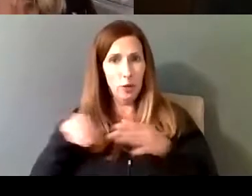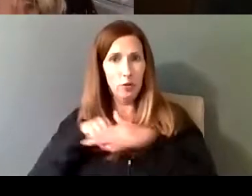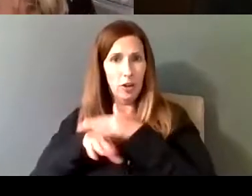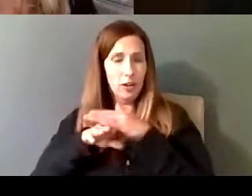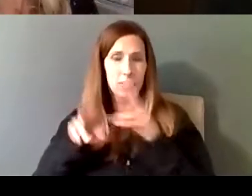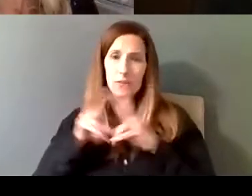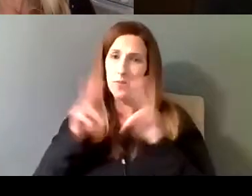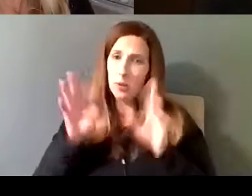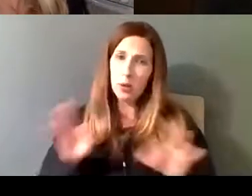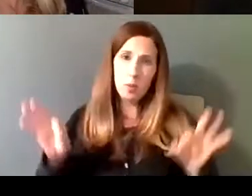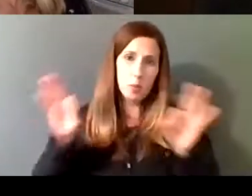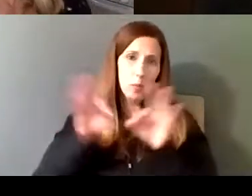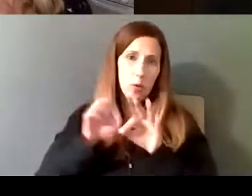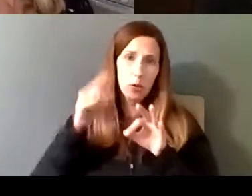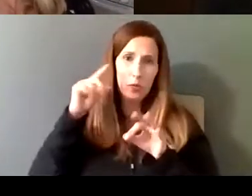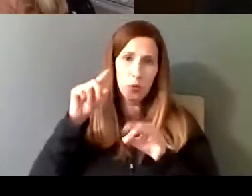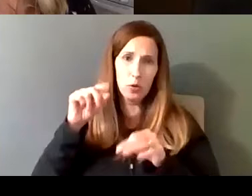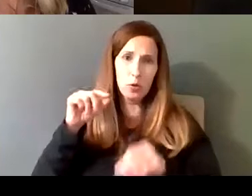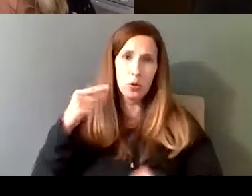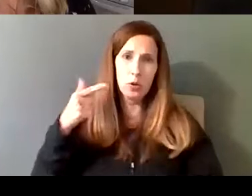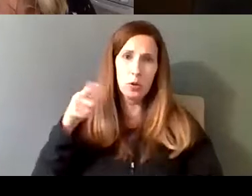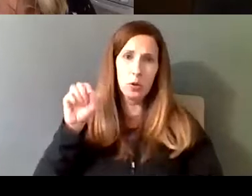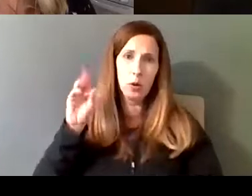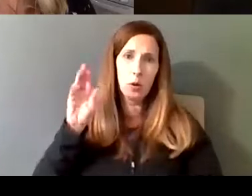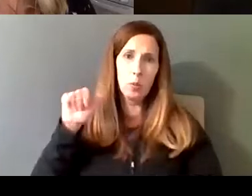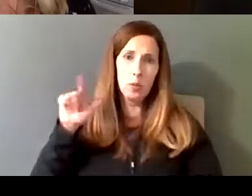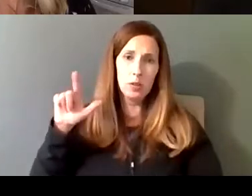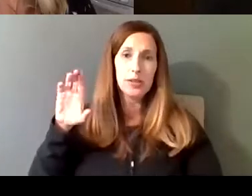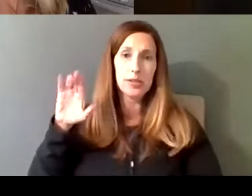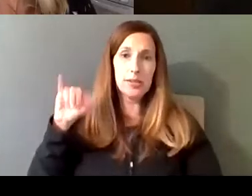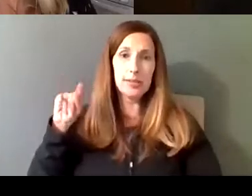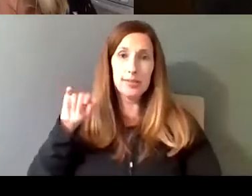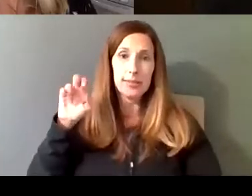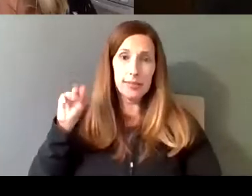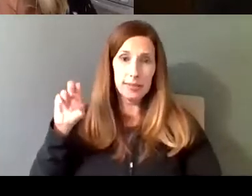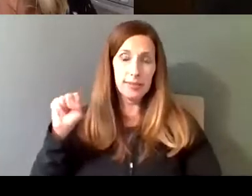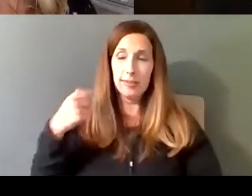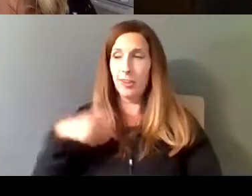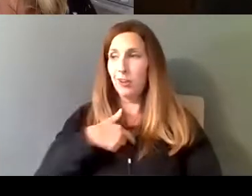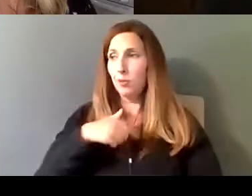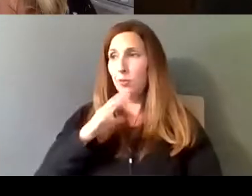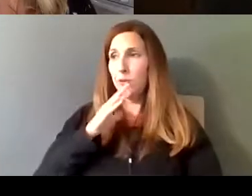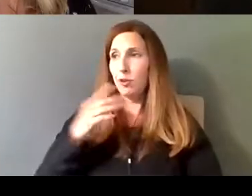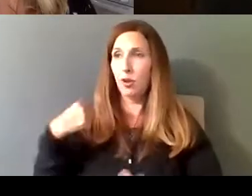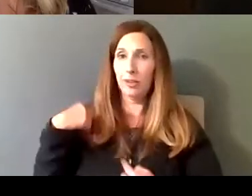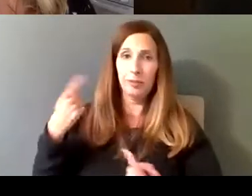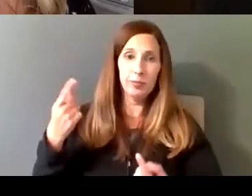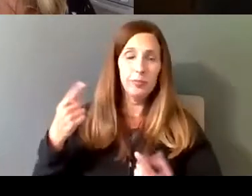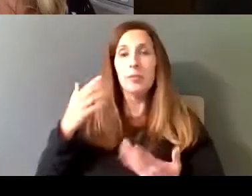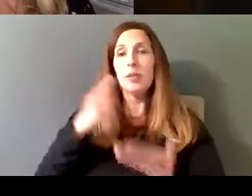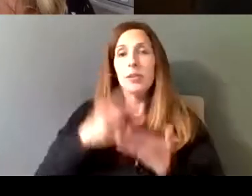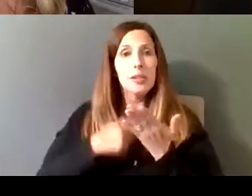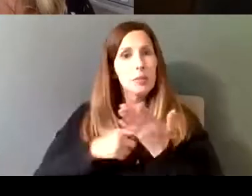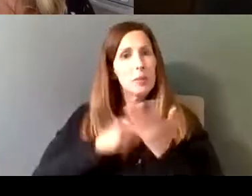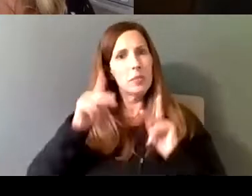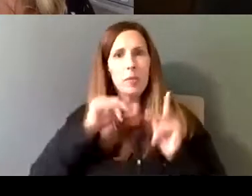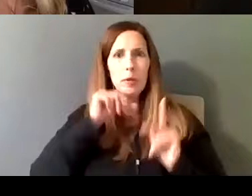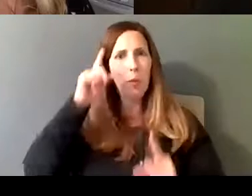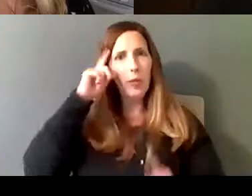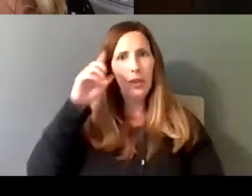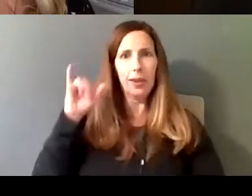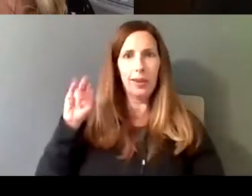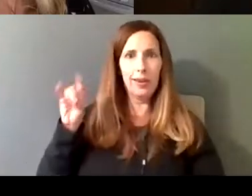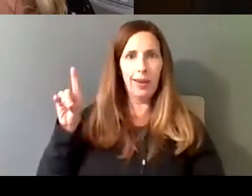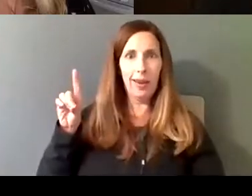for global citizens. And as we've been talking all day, I mean, sometimes maybe people don't think, oh, Indiana is